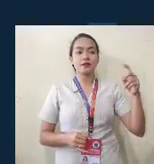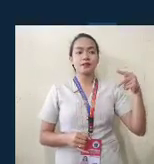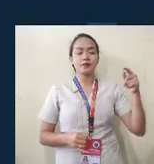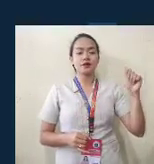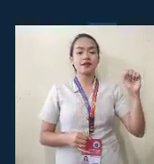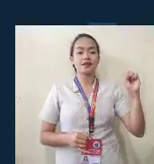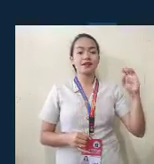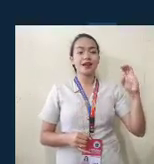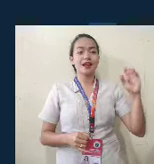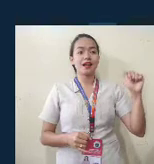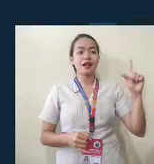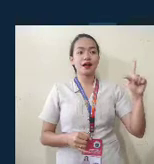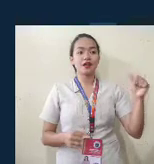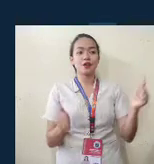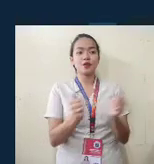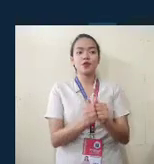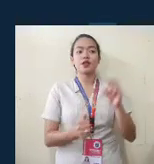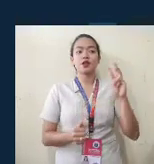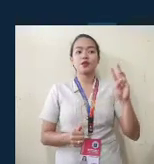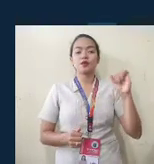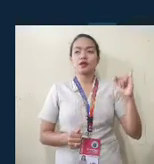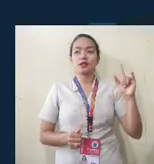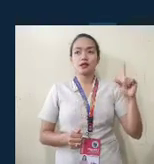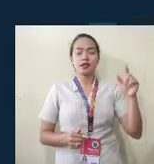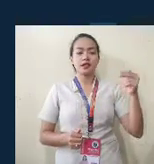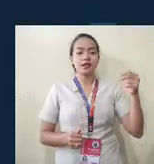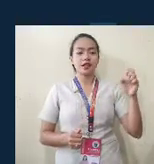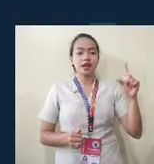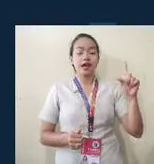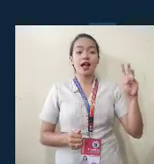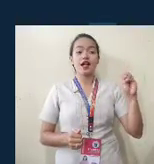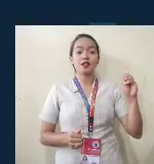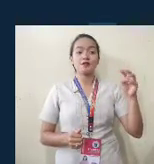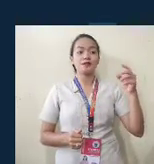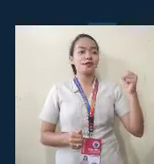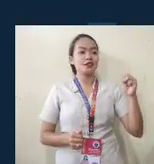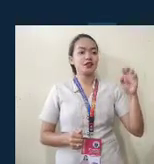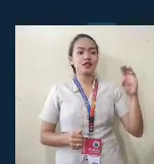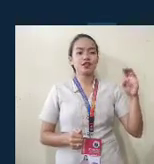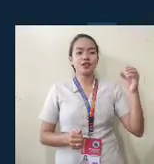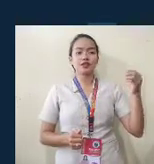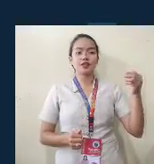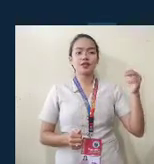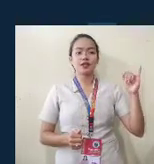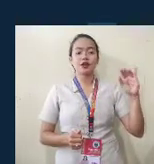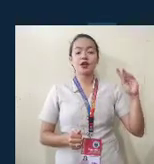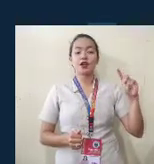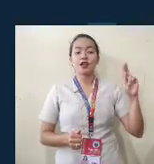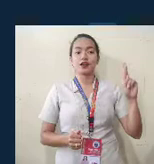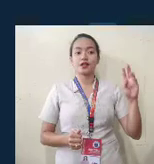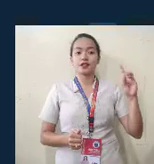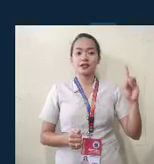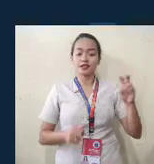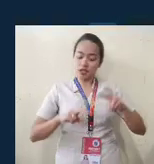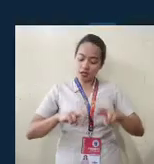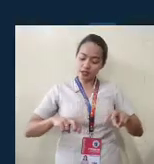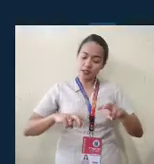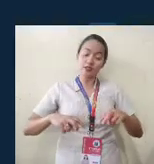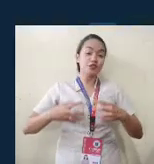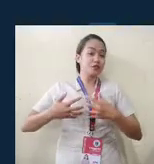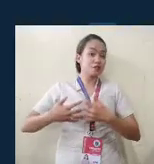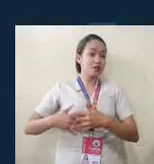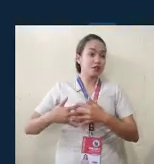Pascal along with Wilhelm Schechat. Second picture, analytical engine, the